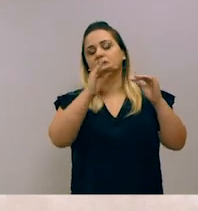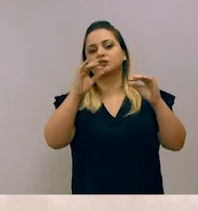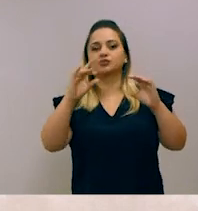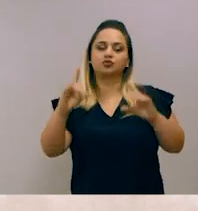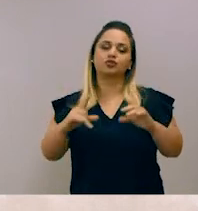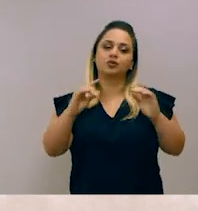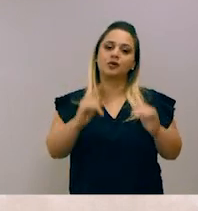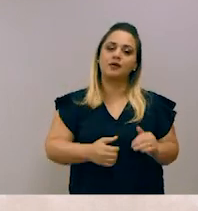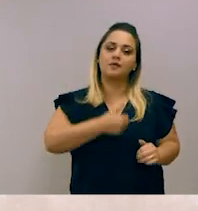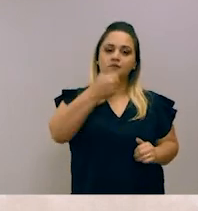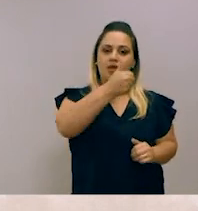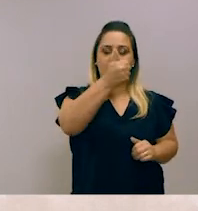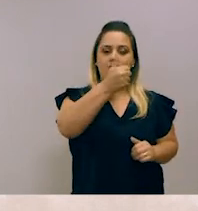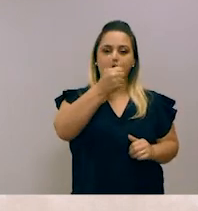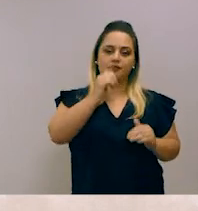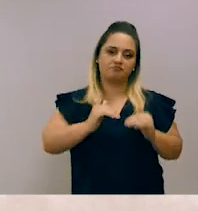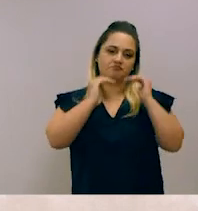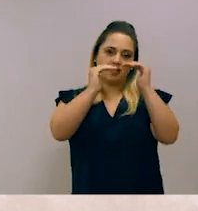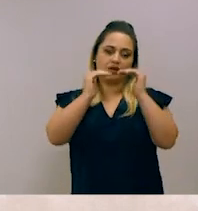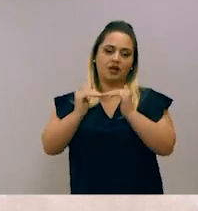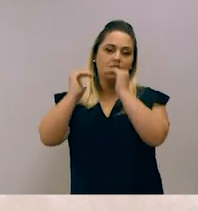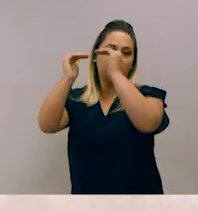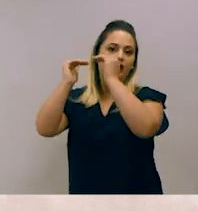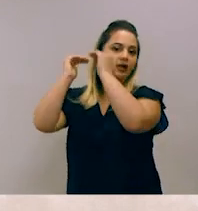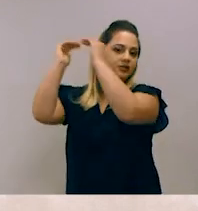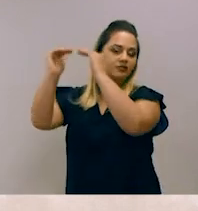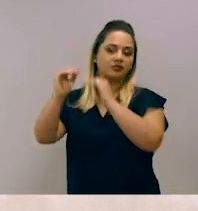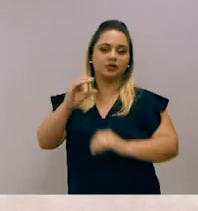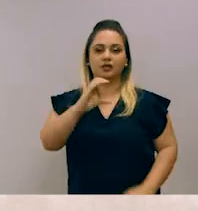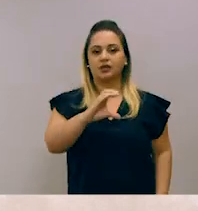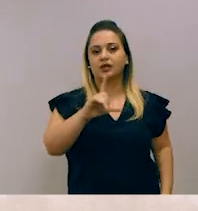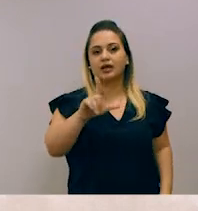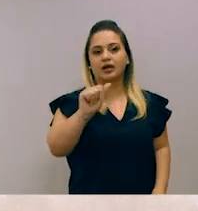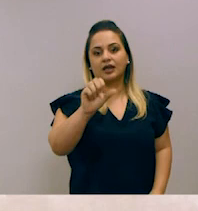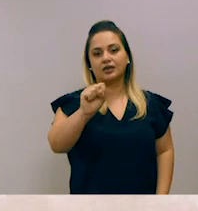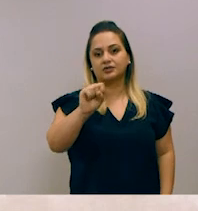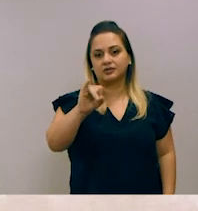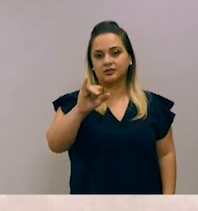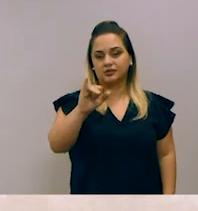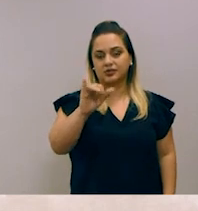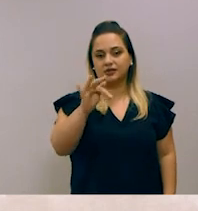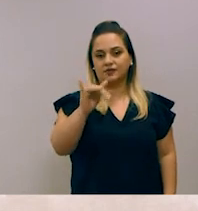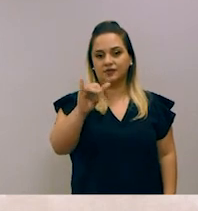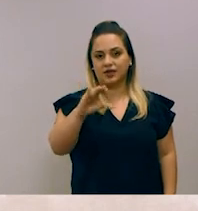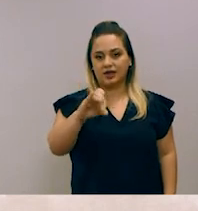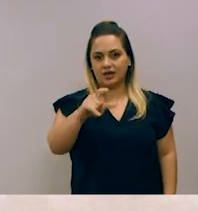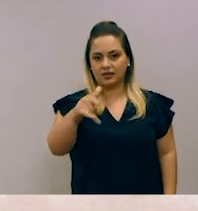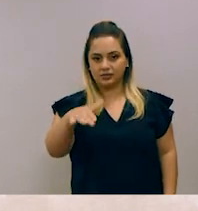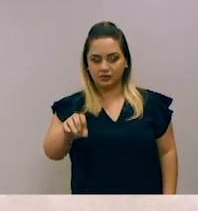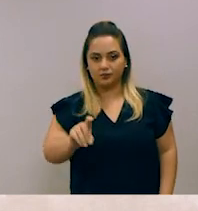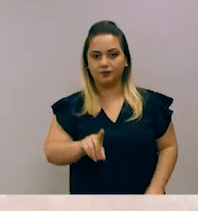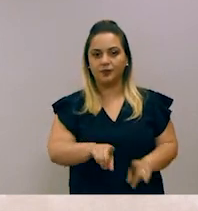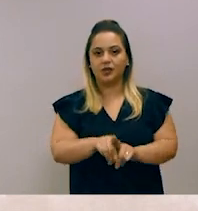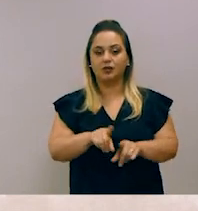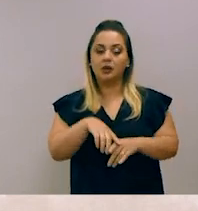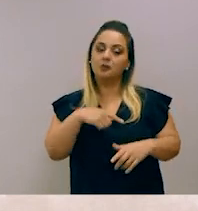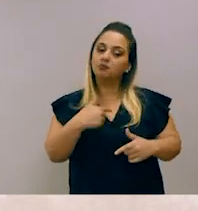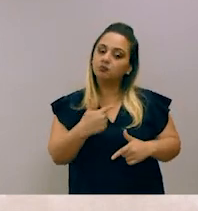to create classification techniques. Apply content analysis techniques.